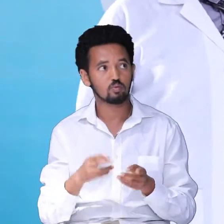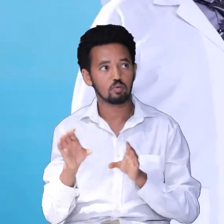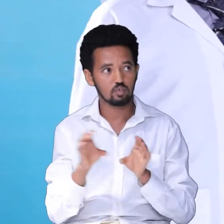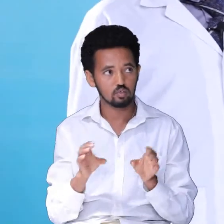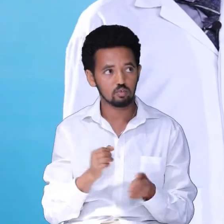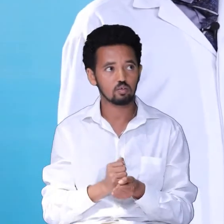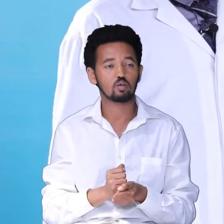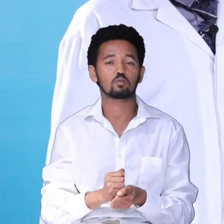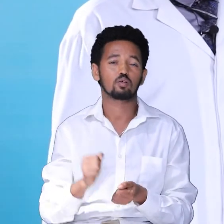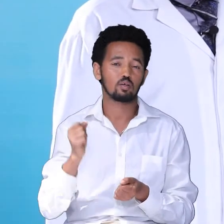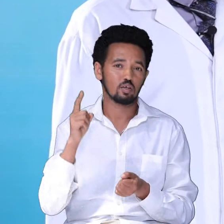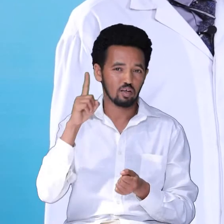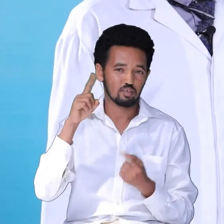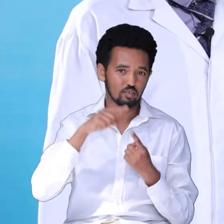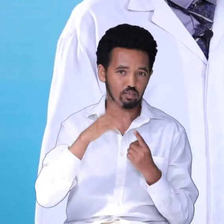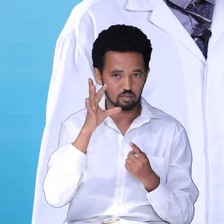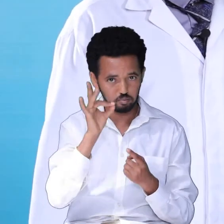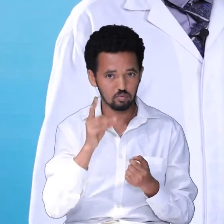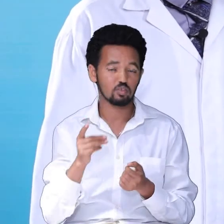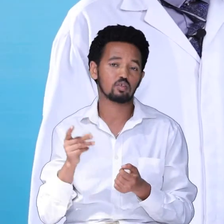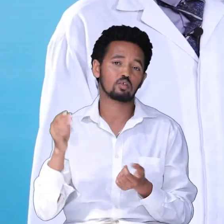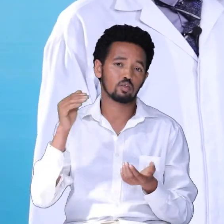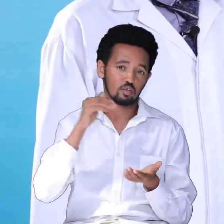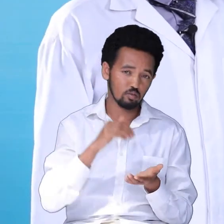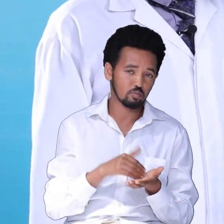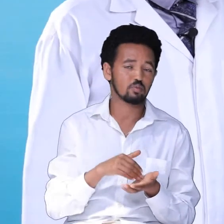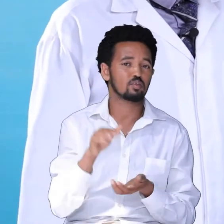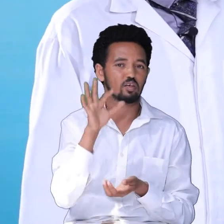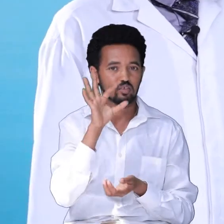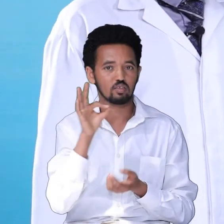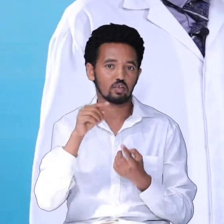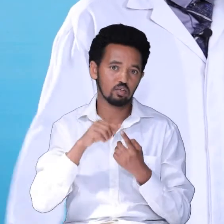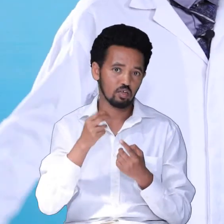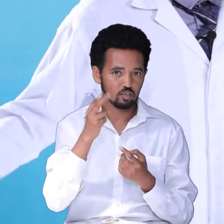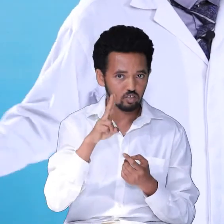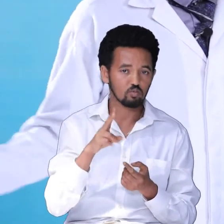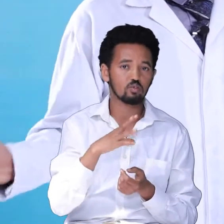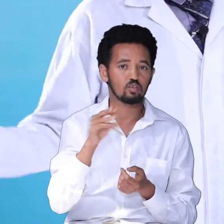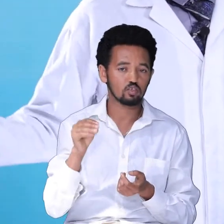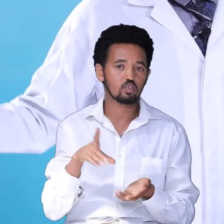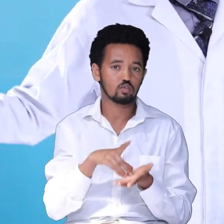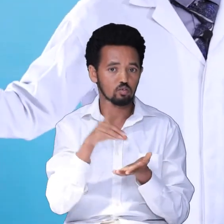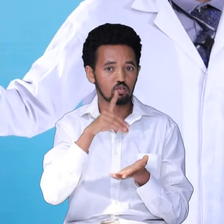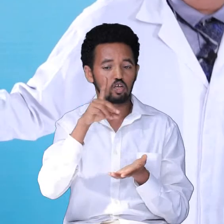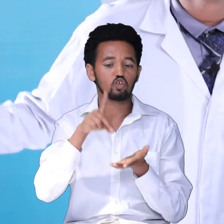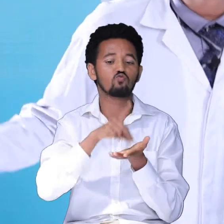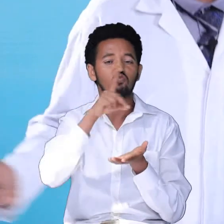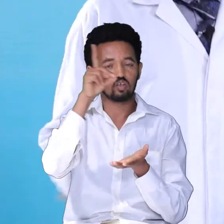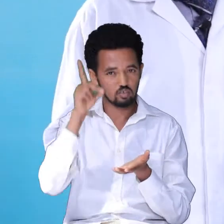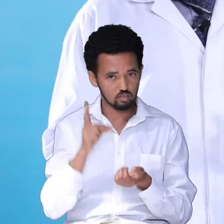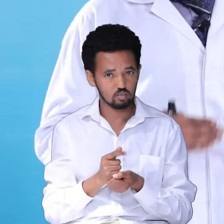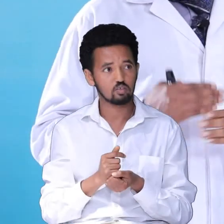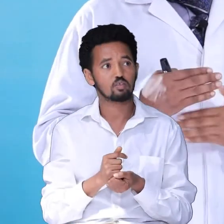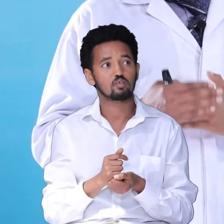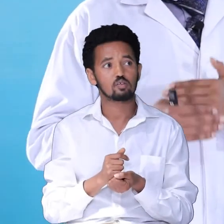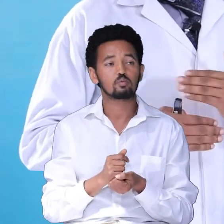schools, elementary school, high school, military academy, university, all are under the supervision